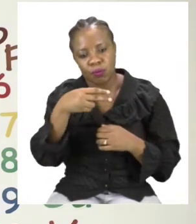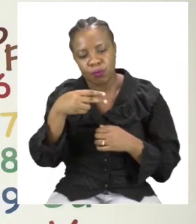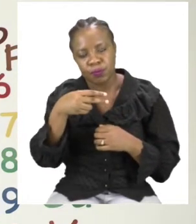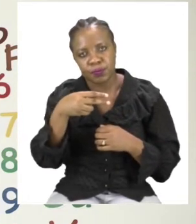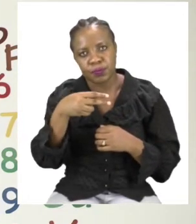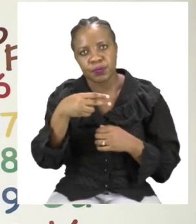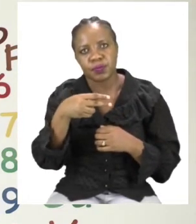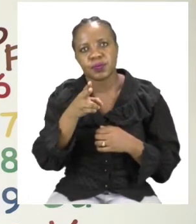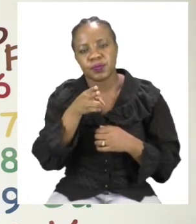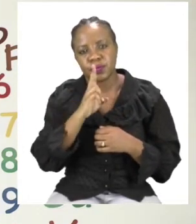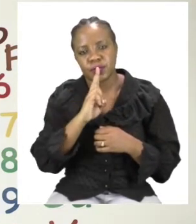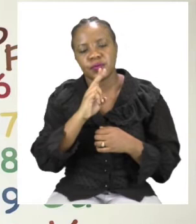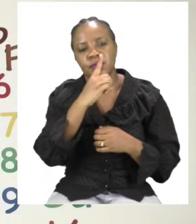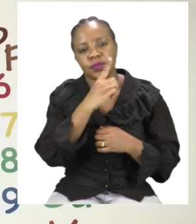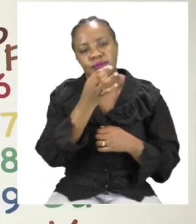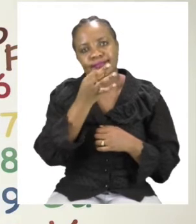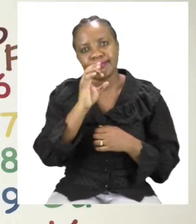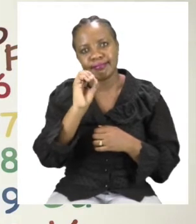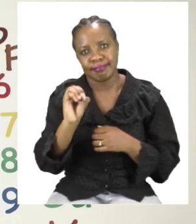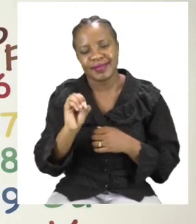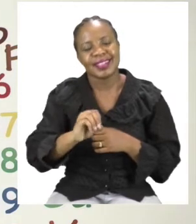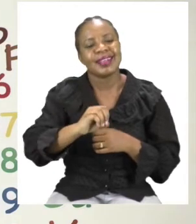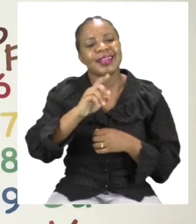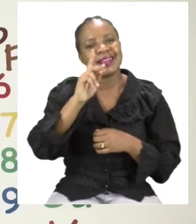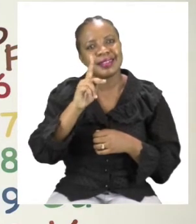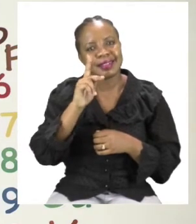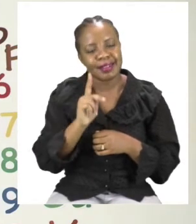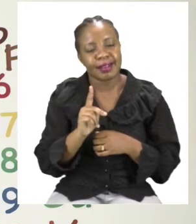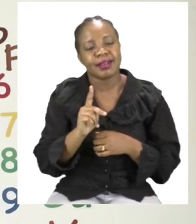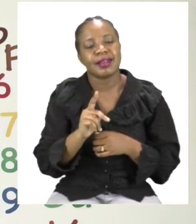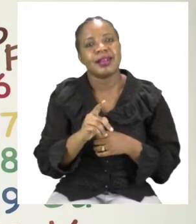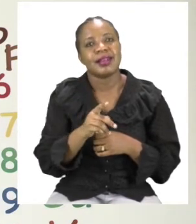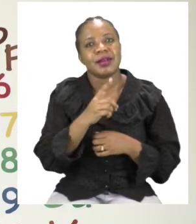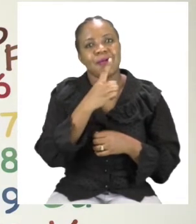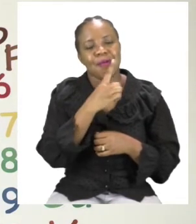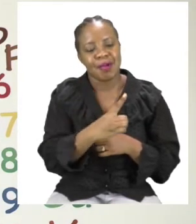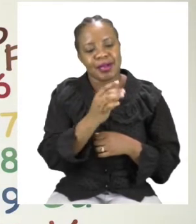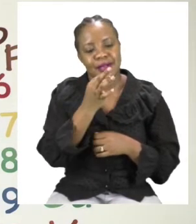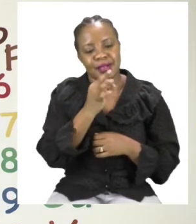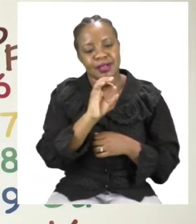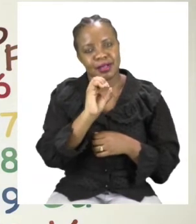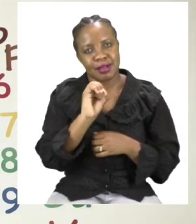90. Now we're going to take our answer and say